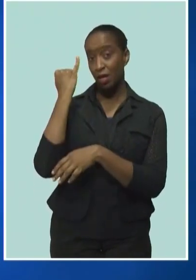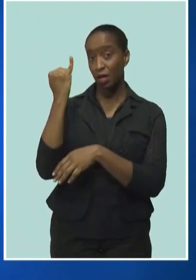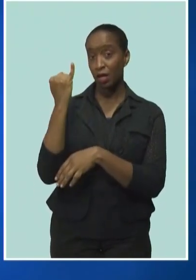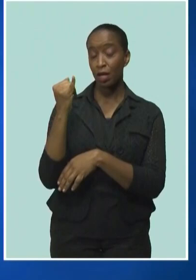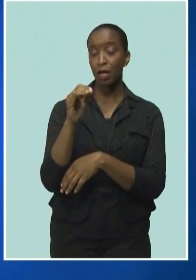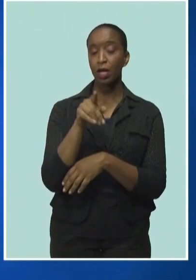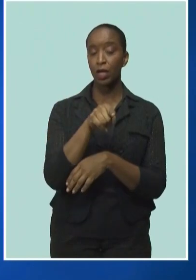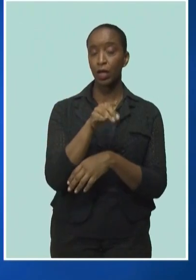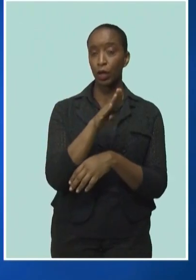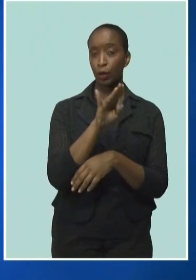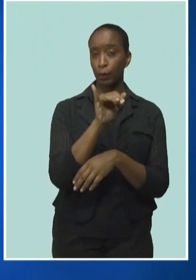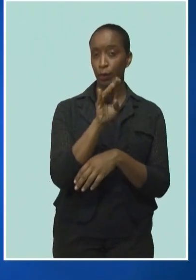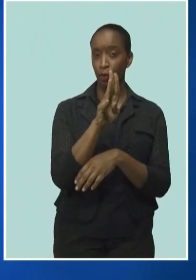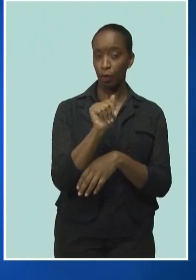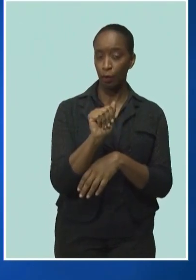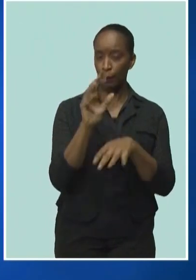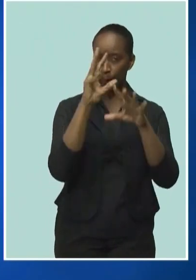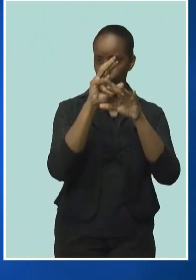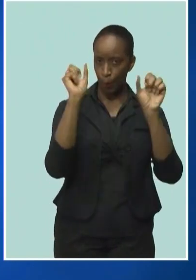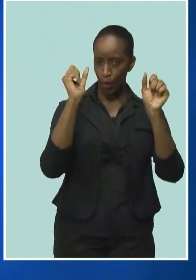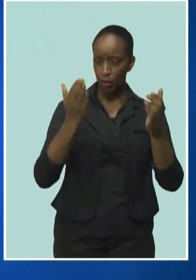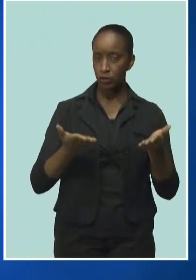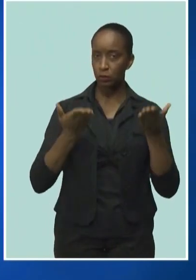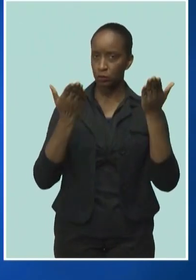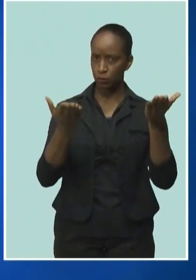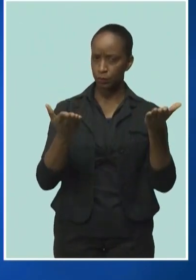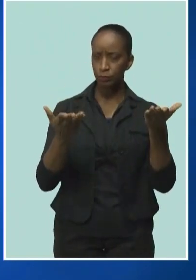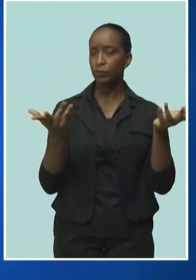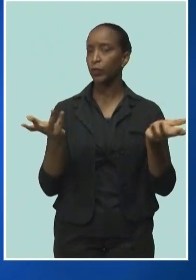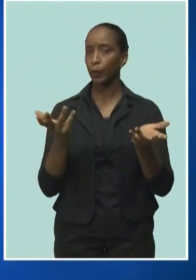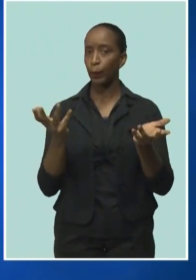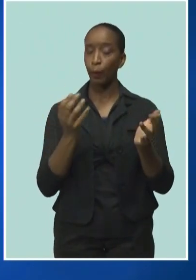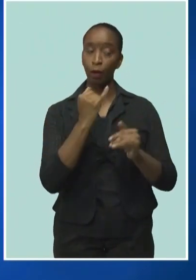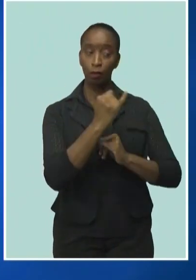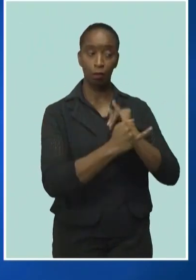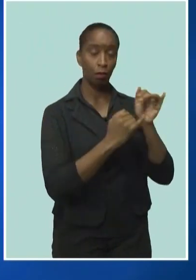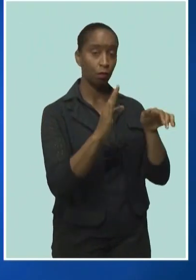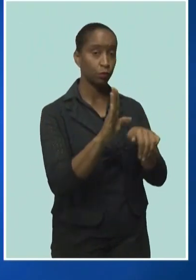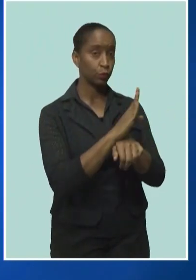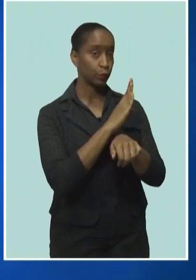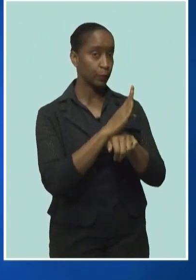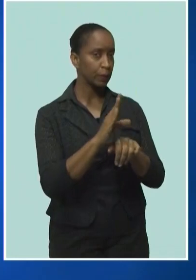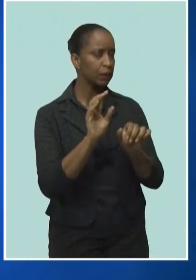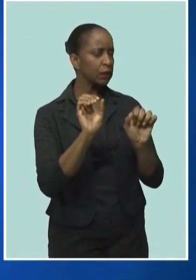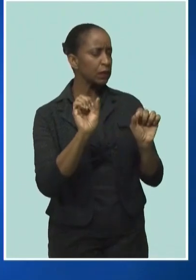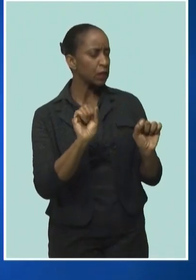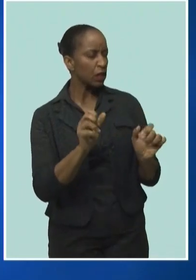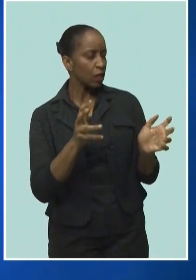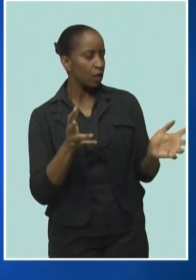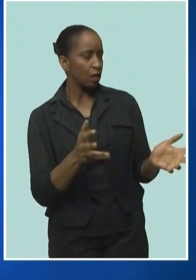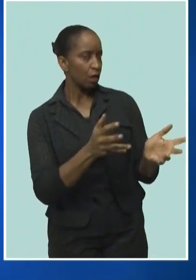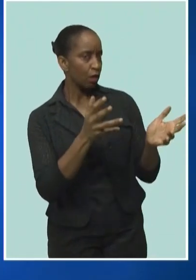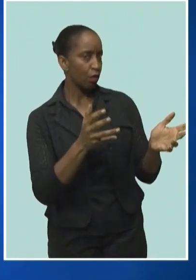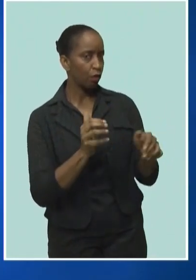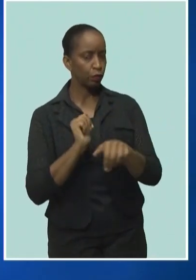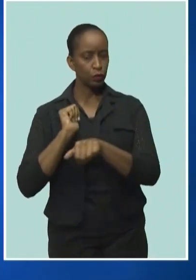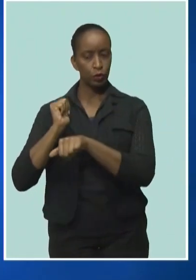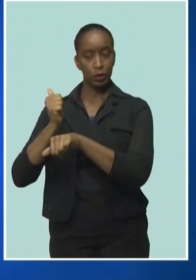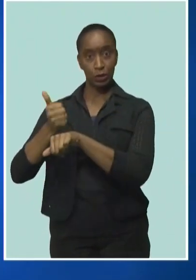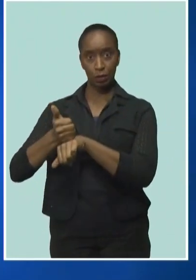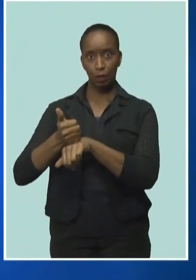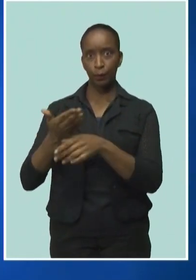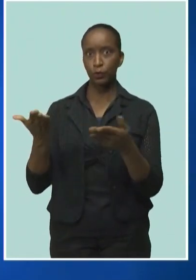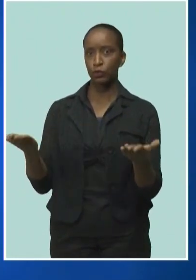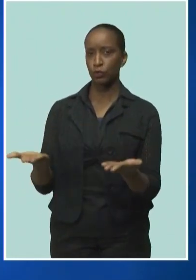Arthur Selman, in which international businesses can be persuaded to set up in Barbados based on the